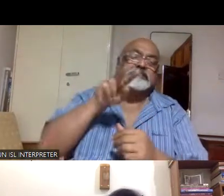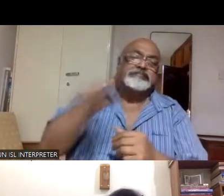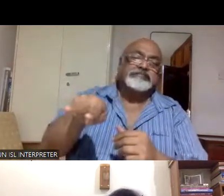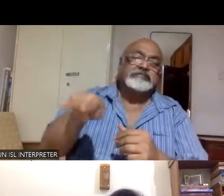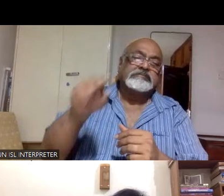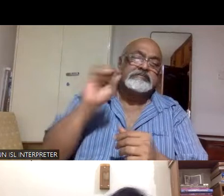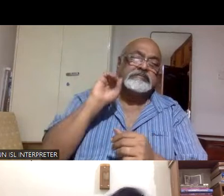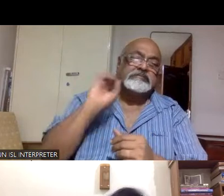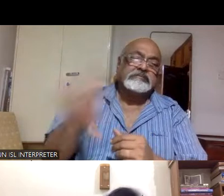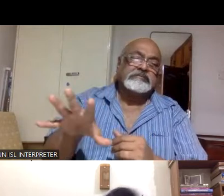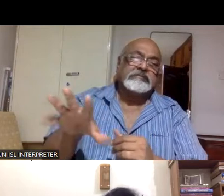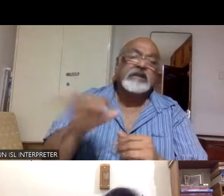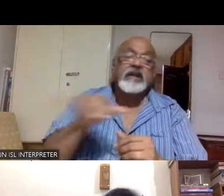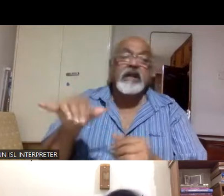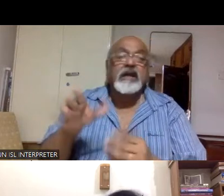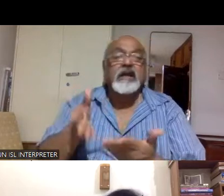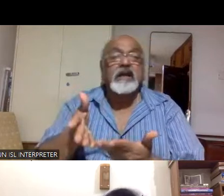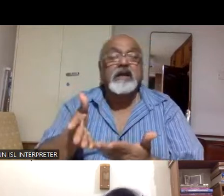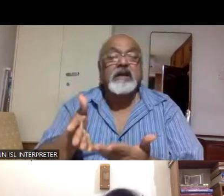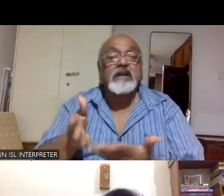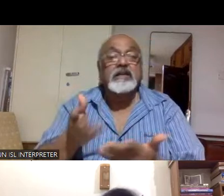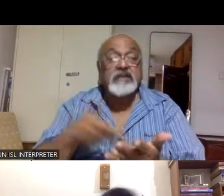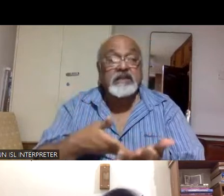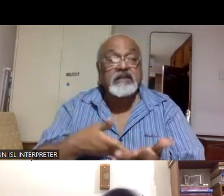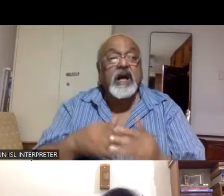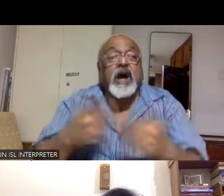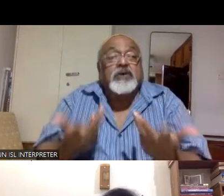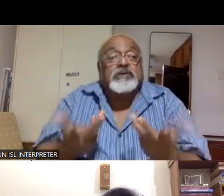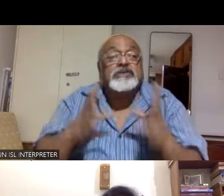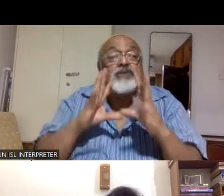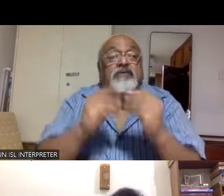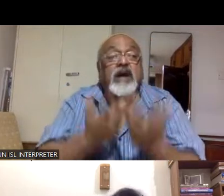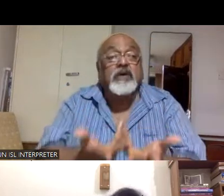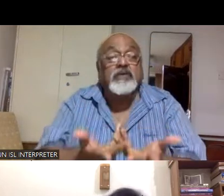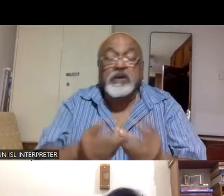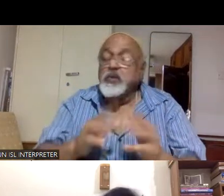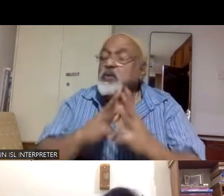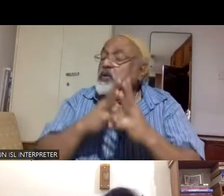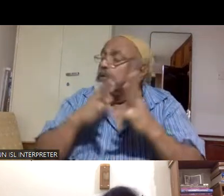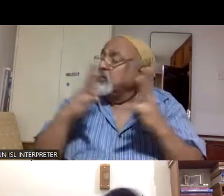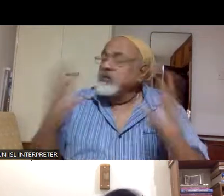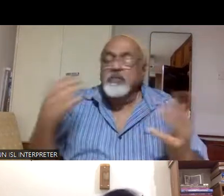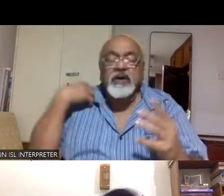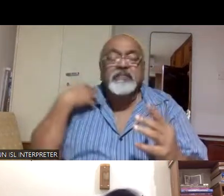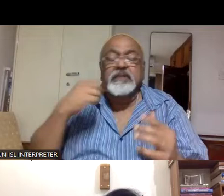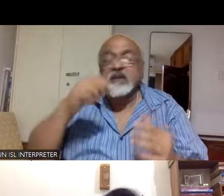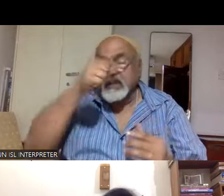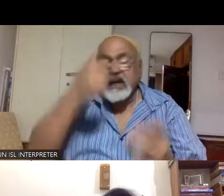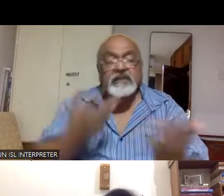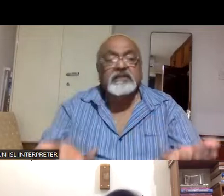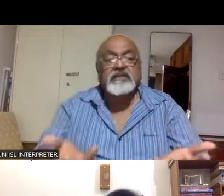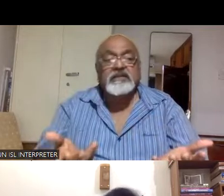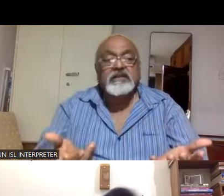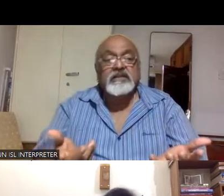am asking all of you, because this is very much evident in India. In India, what do we see? There